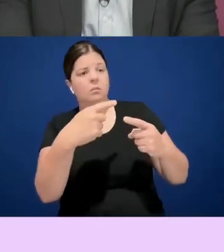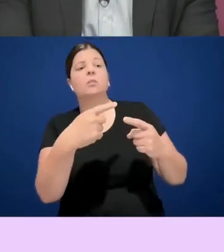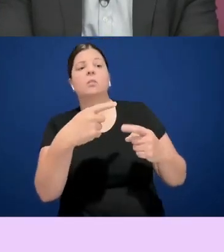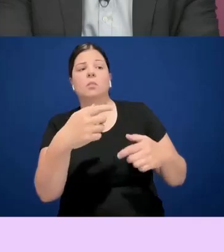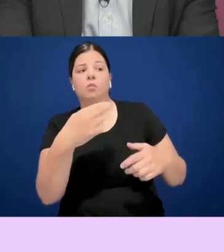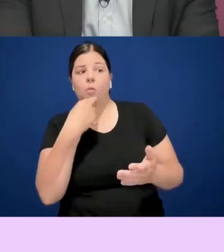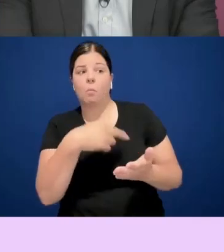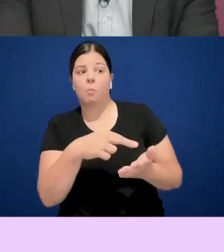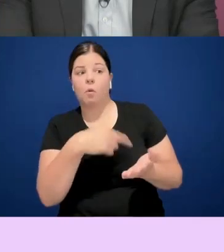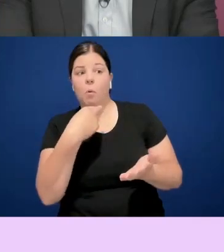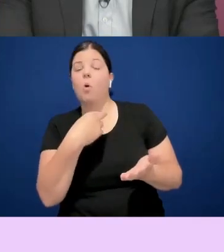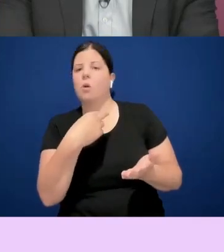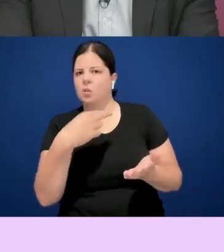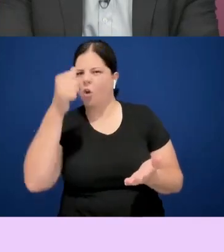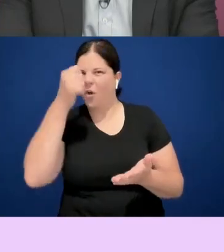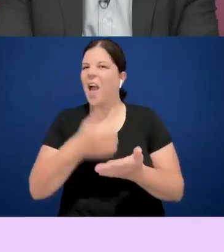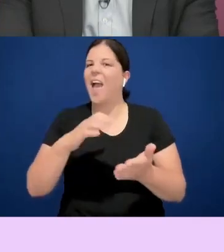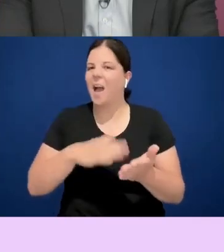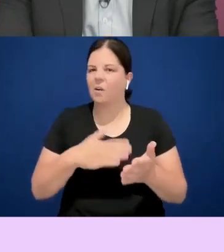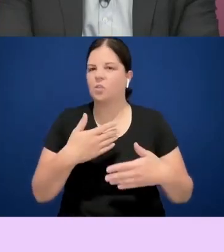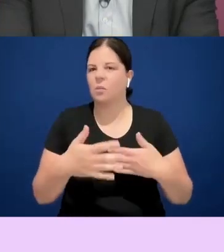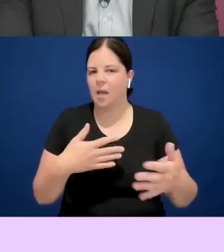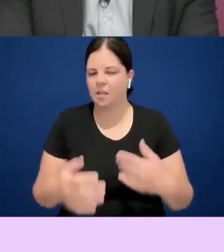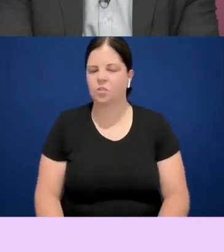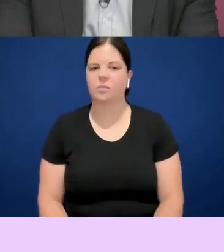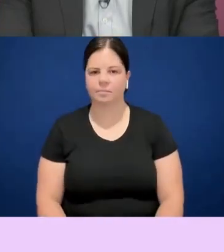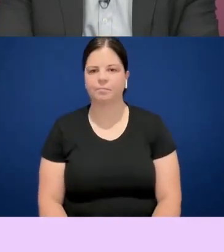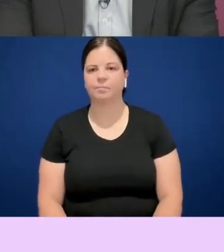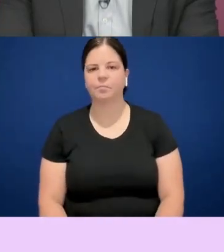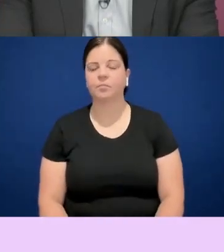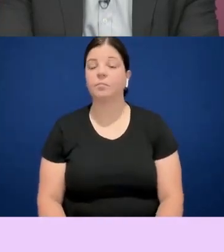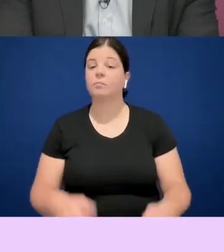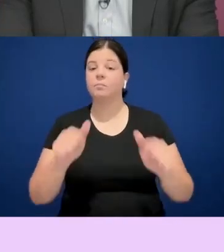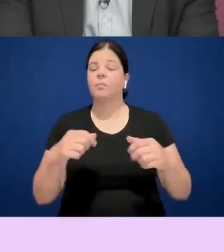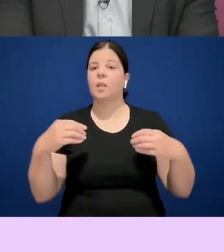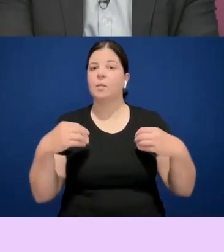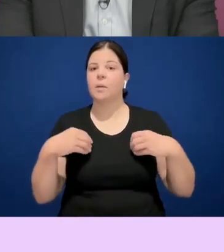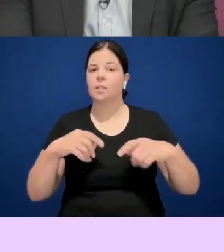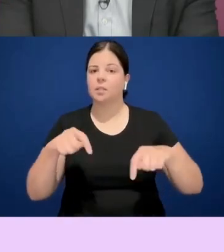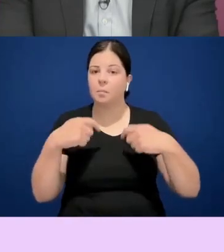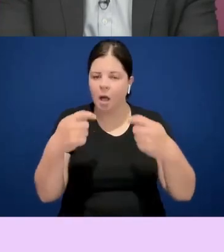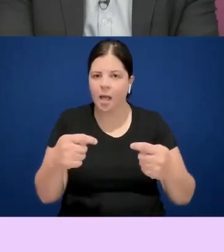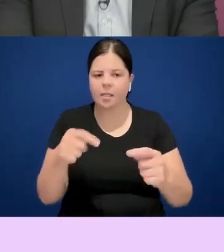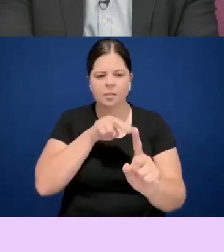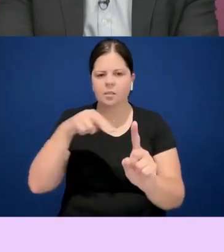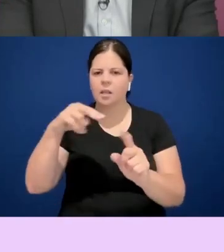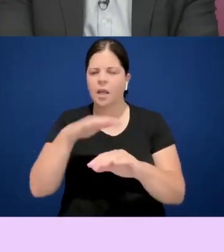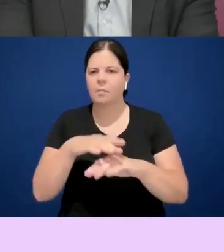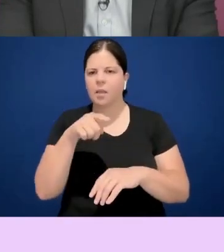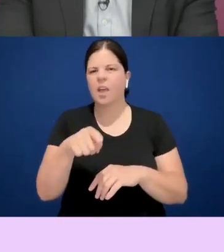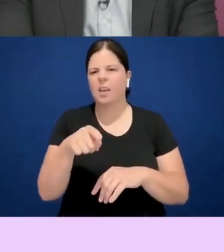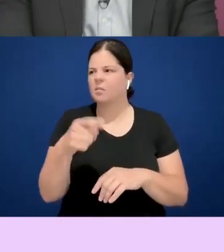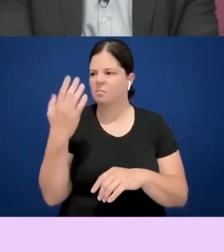moving to the topic of perceptions of business suppliers, and perceptions of corruption in the government procurement have worsened over